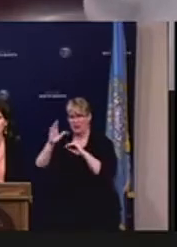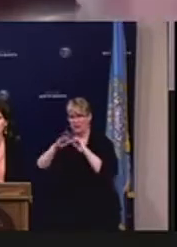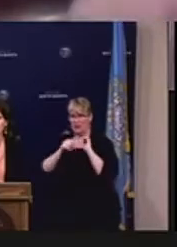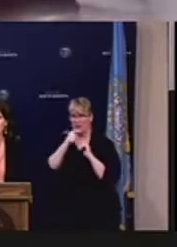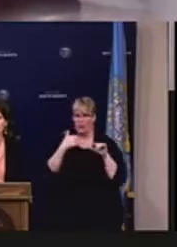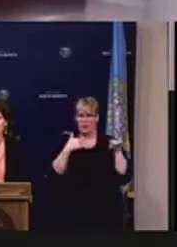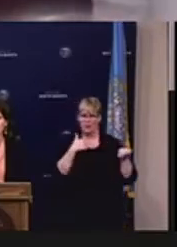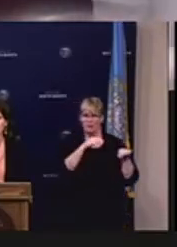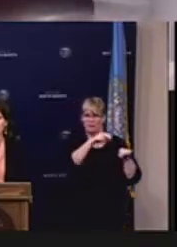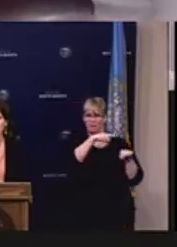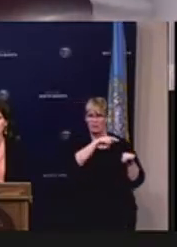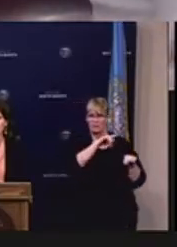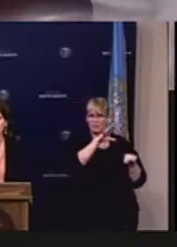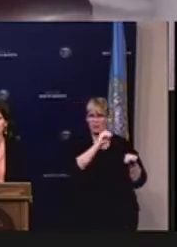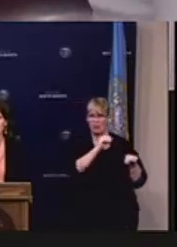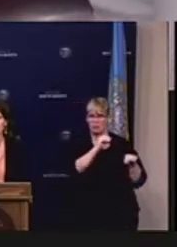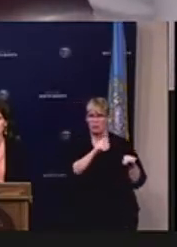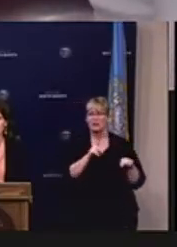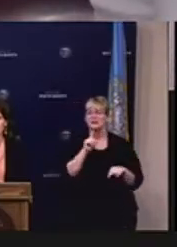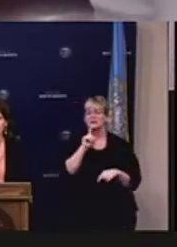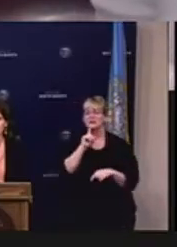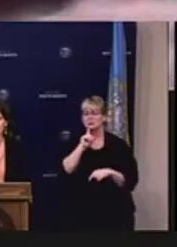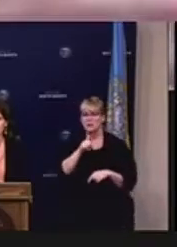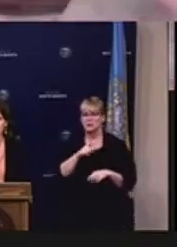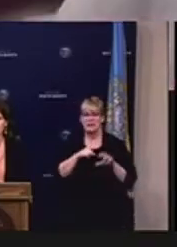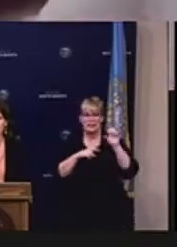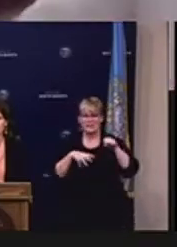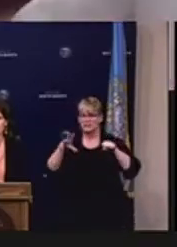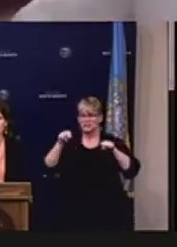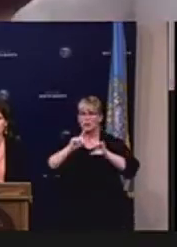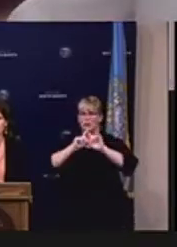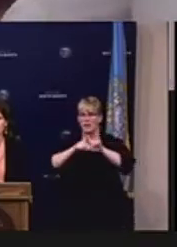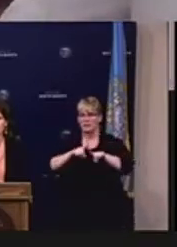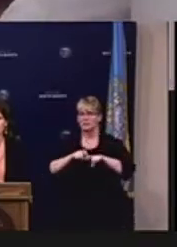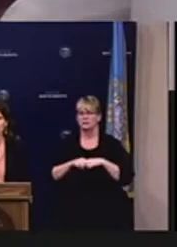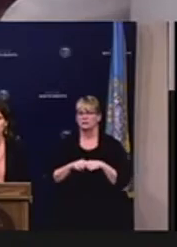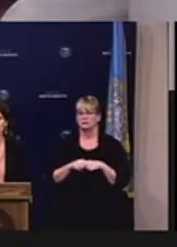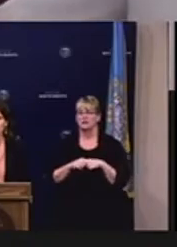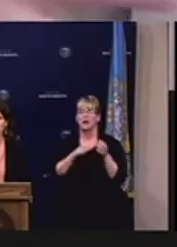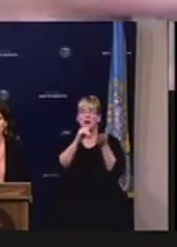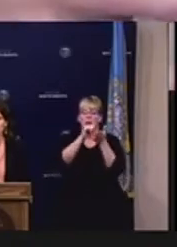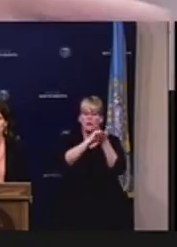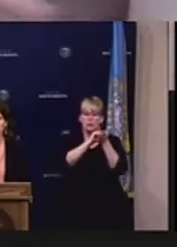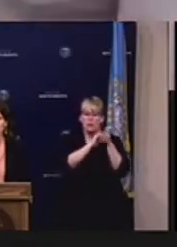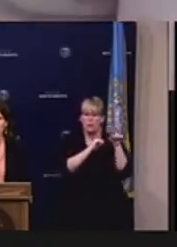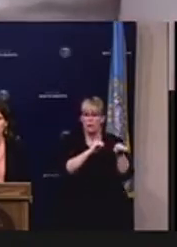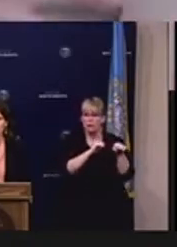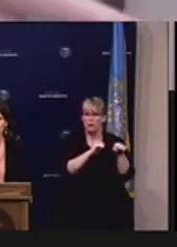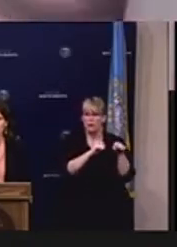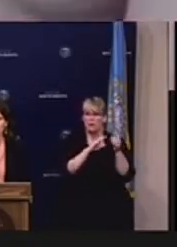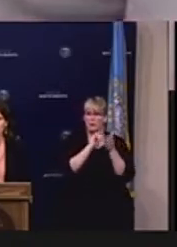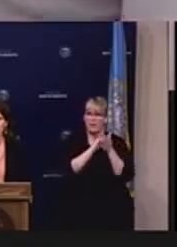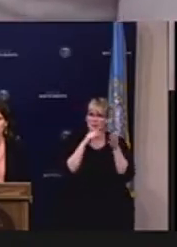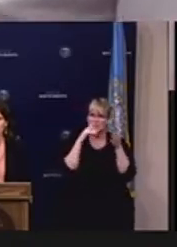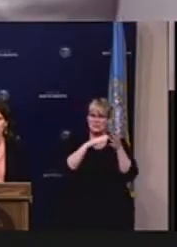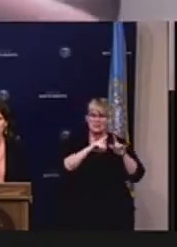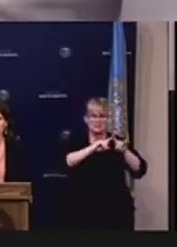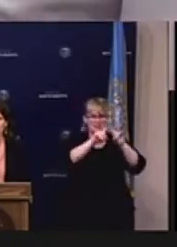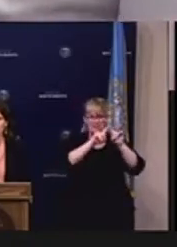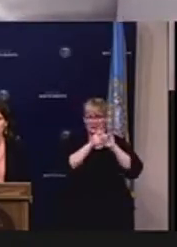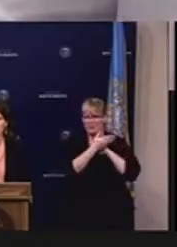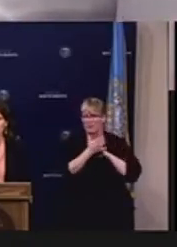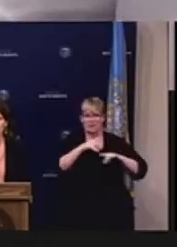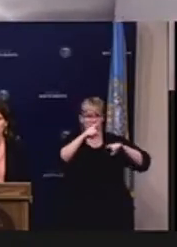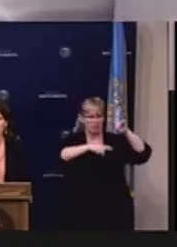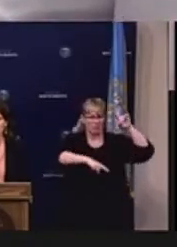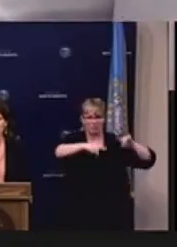placebo? So it's a true head-to-head yes-no answer. The New York one is a registry looking at a lot of noise, a lot of data